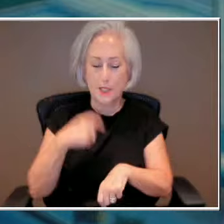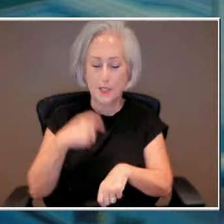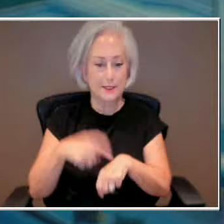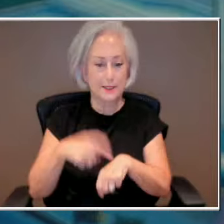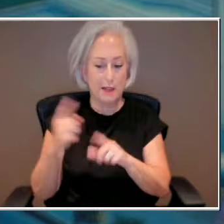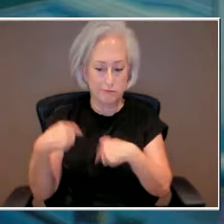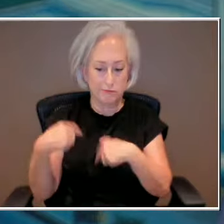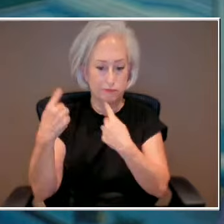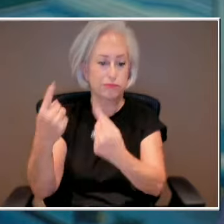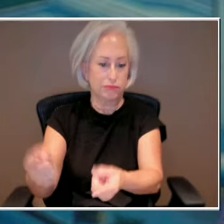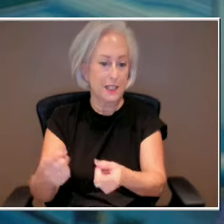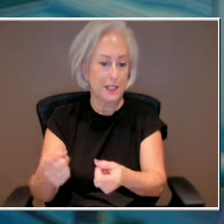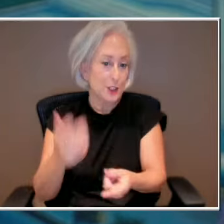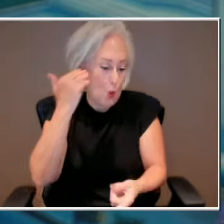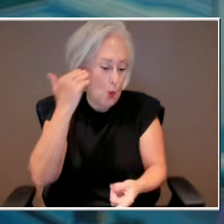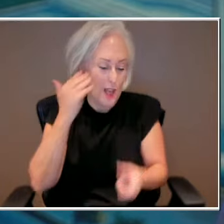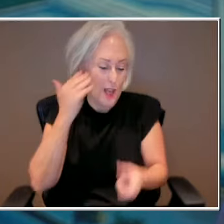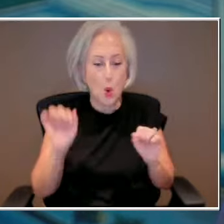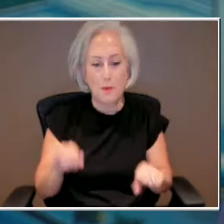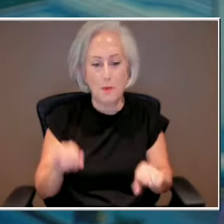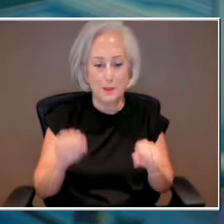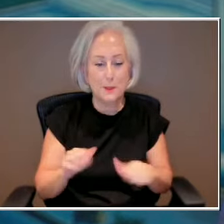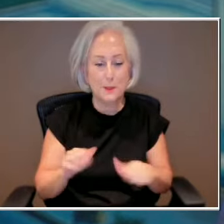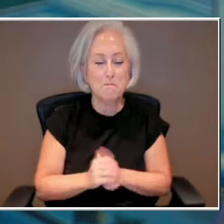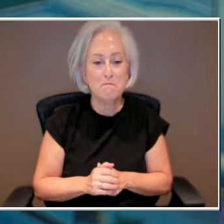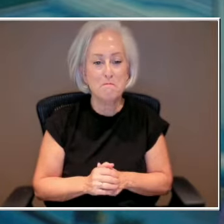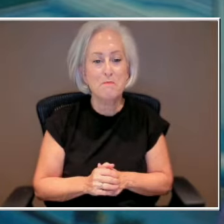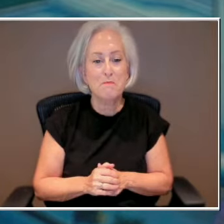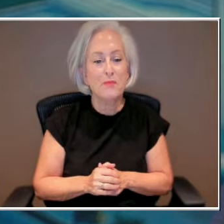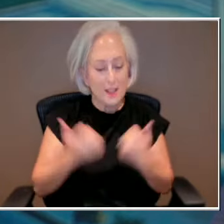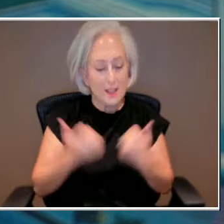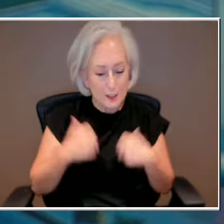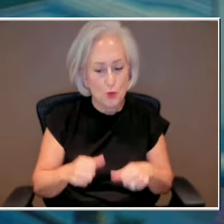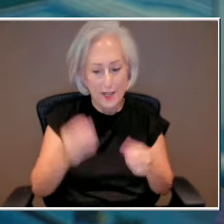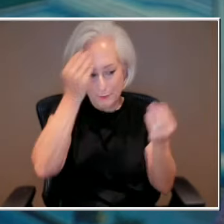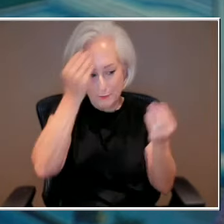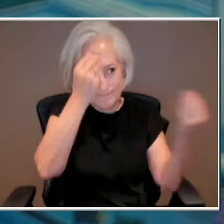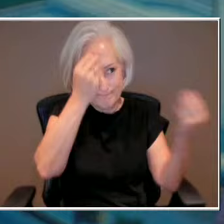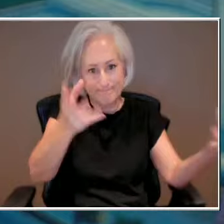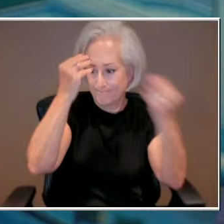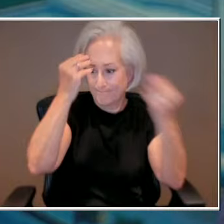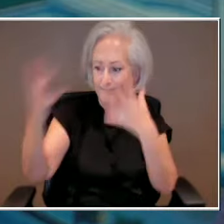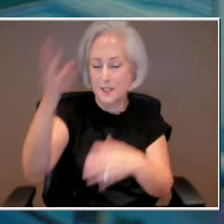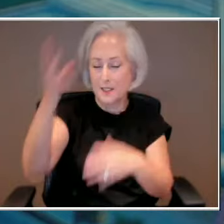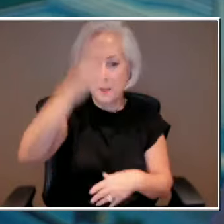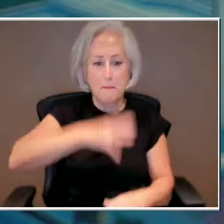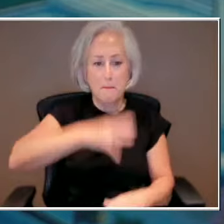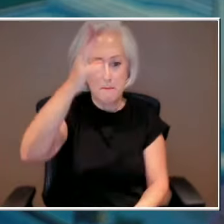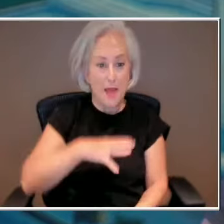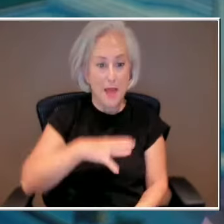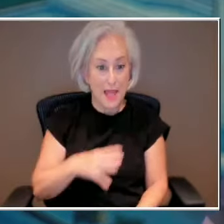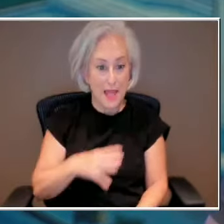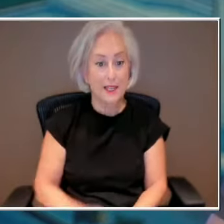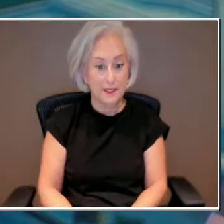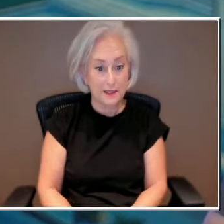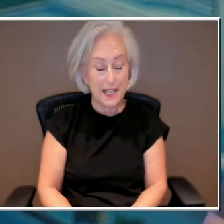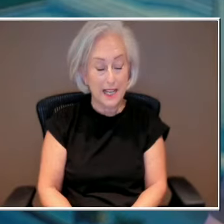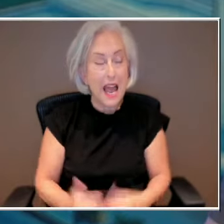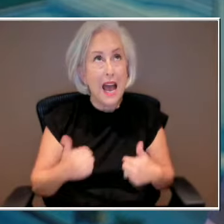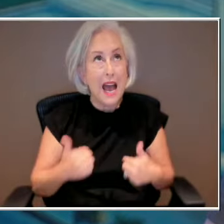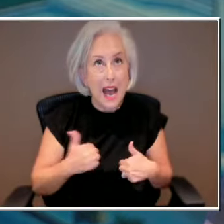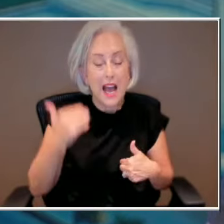possible, and it's just like I said, it's just trying to get the awareness out there for men. By all means, I know that there